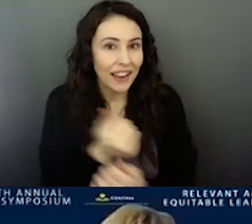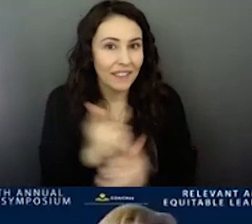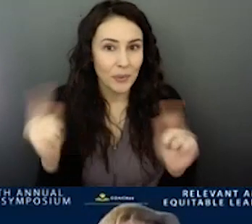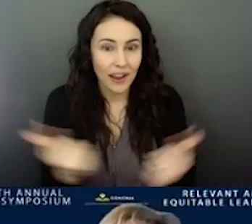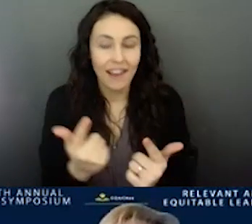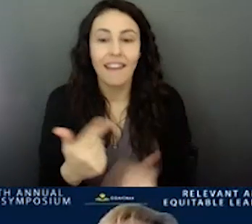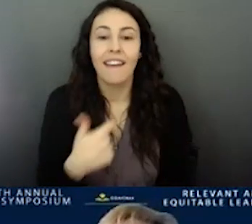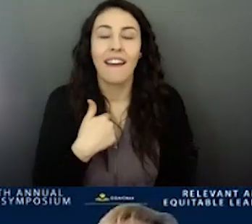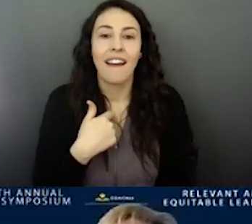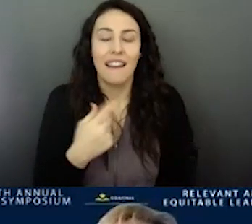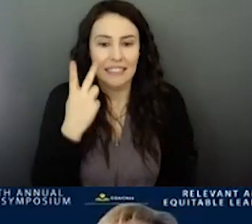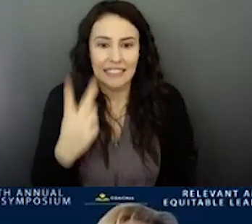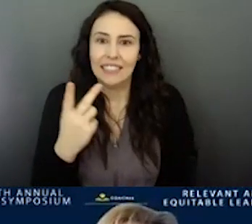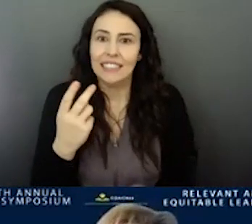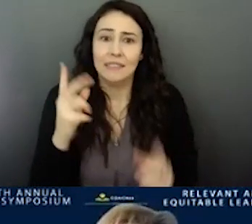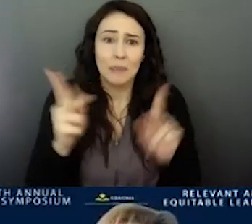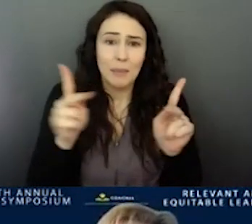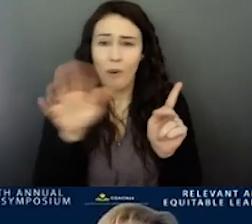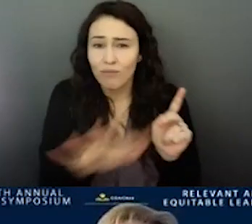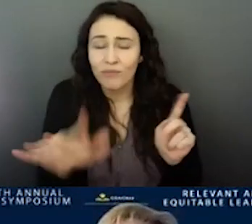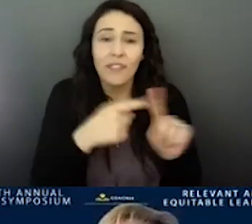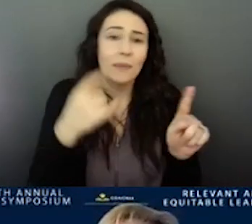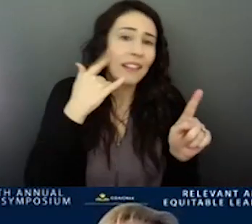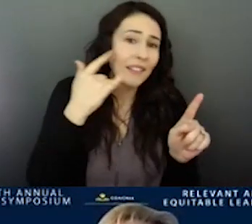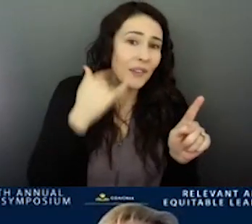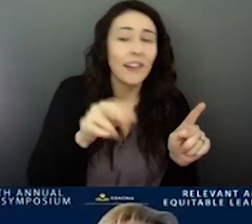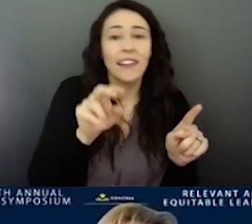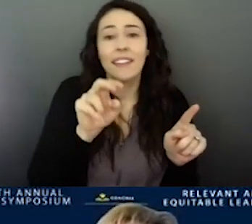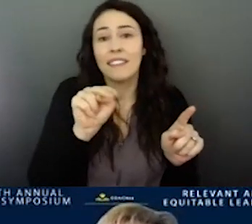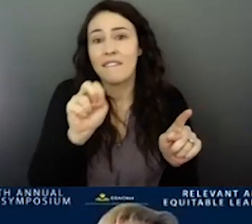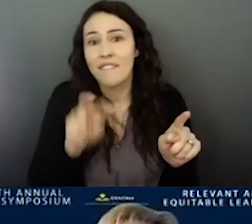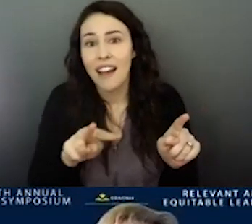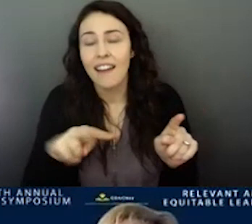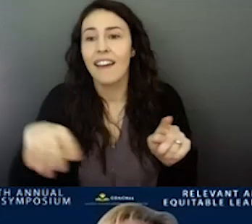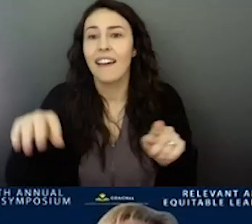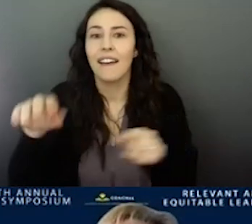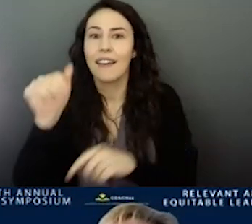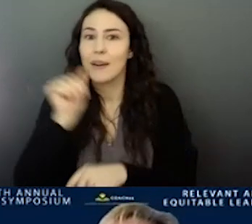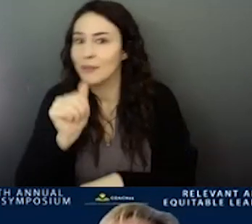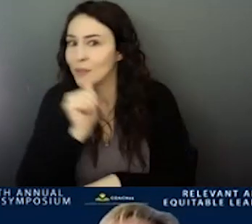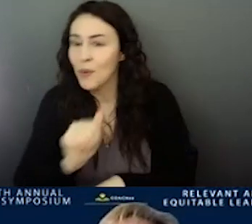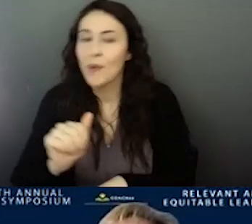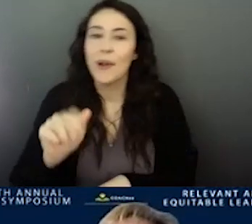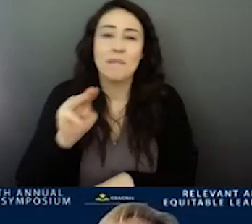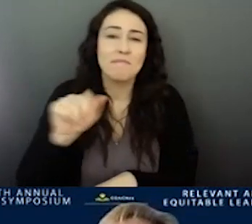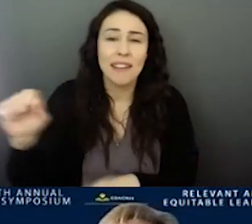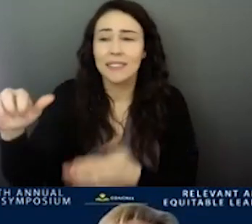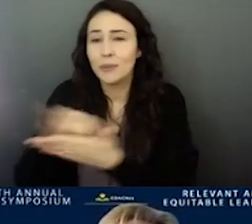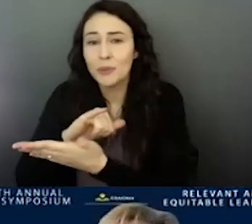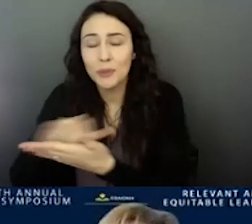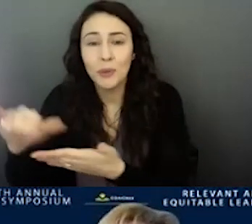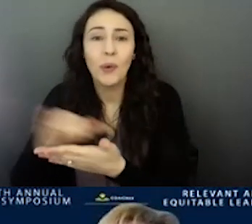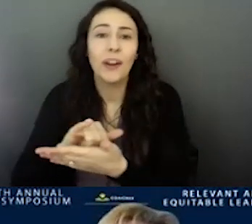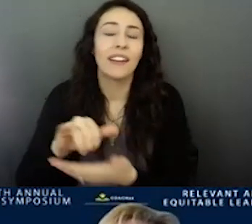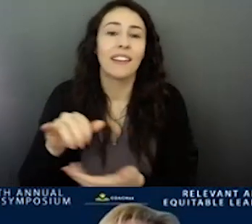from California, Nevada, Arizona, but all the way across the country in Massachusetts and New York, Virginia, Georgia,